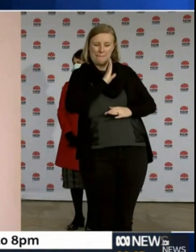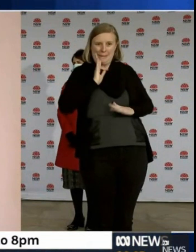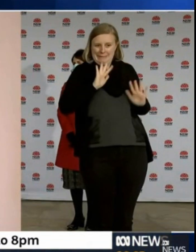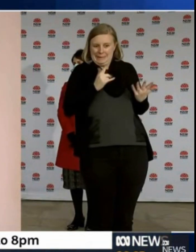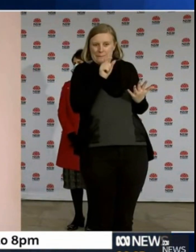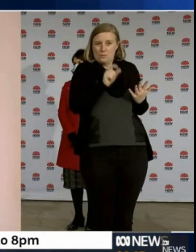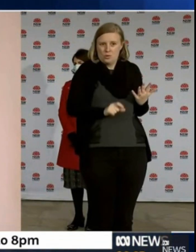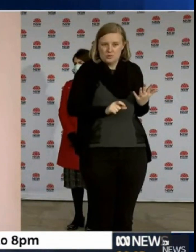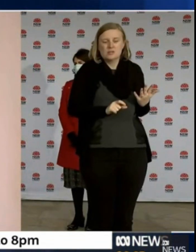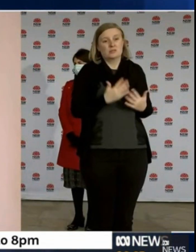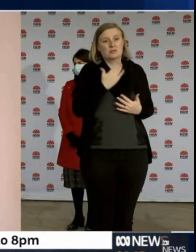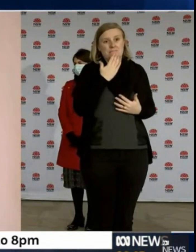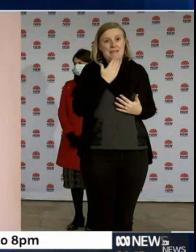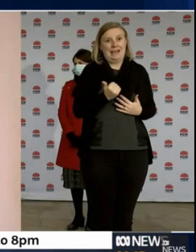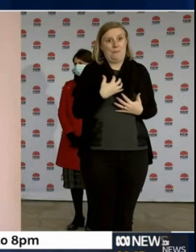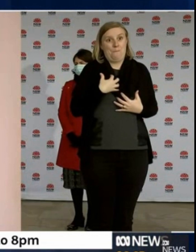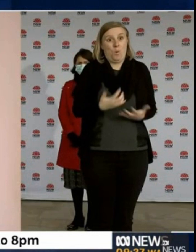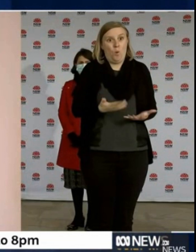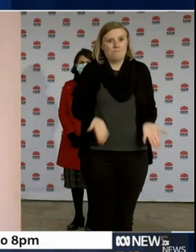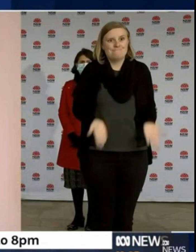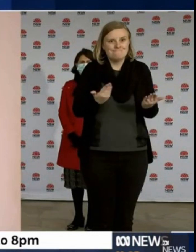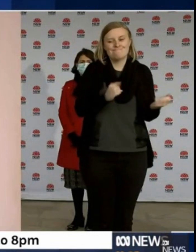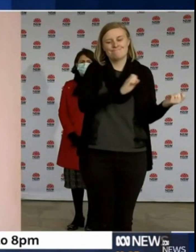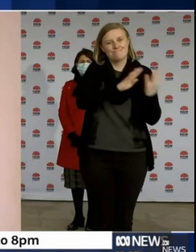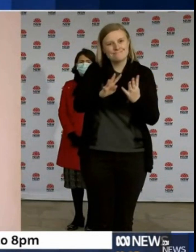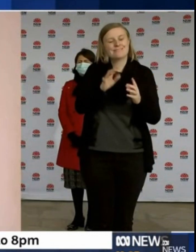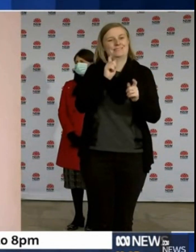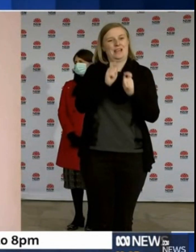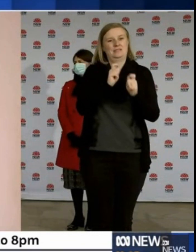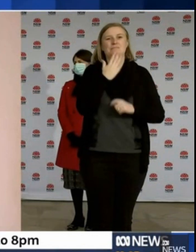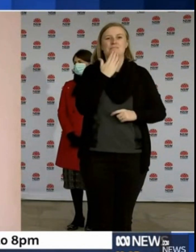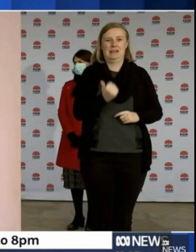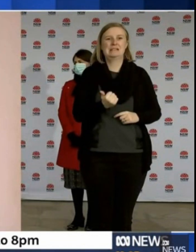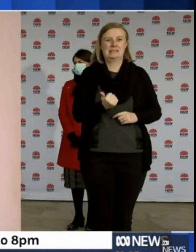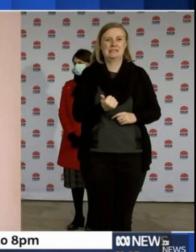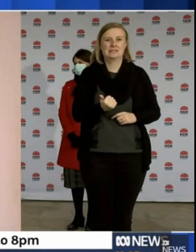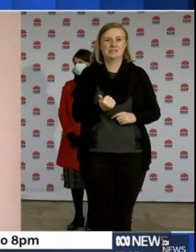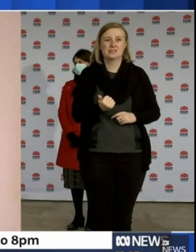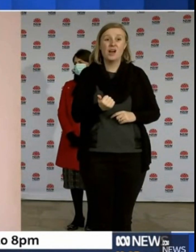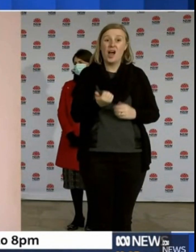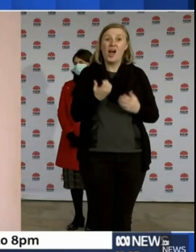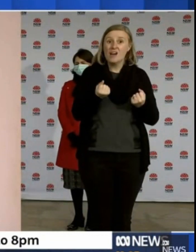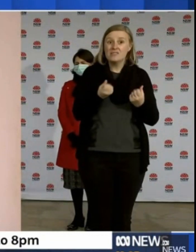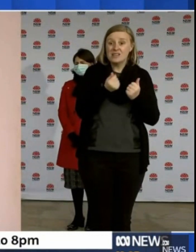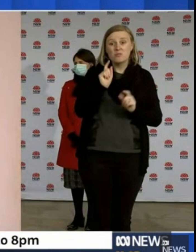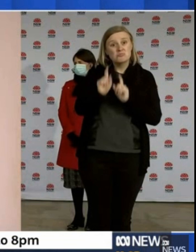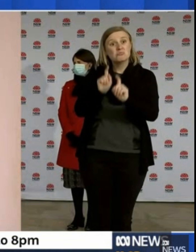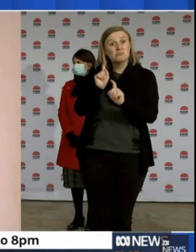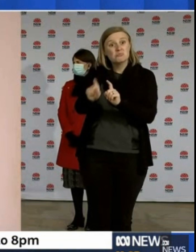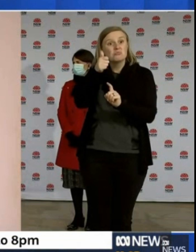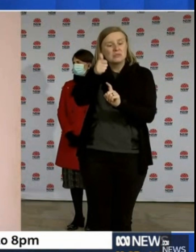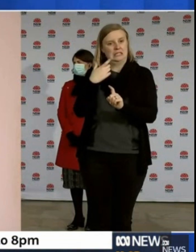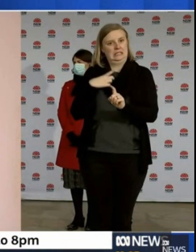And so I really do want to see the community respond with high testing rates there. They have responded, but they need to